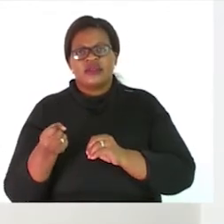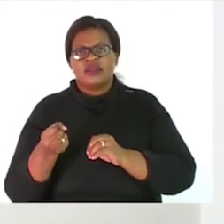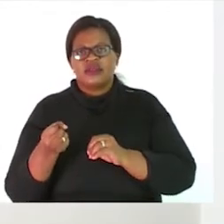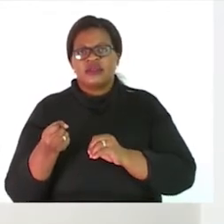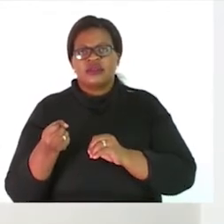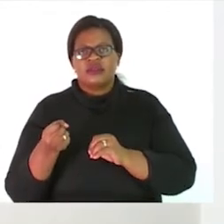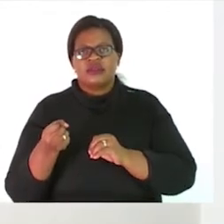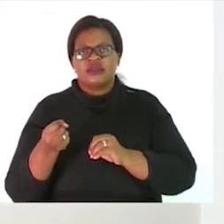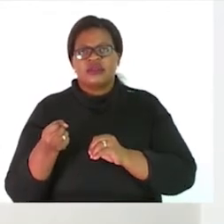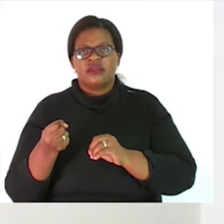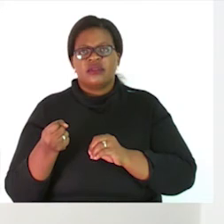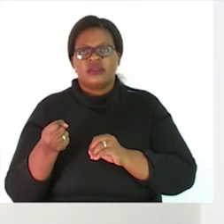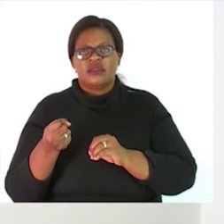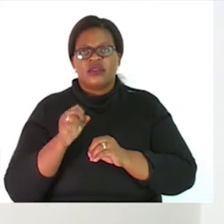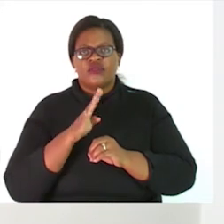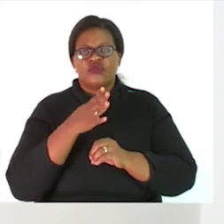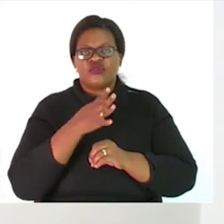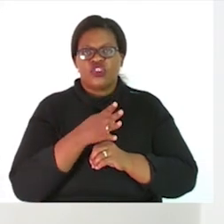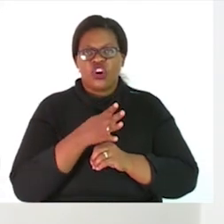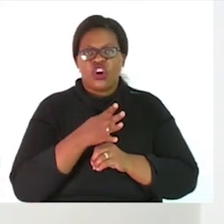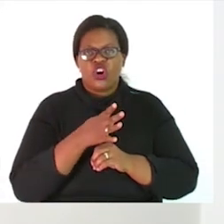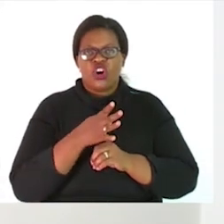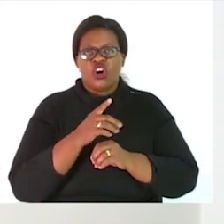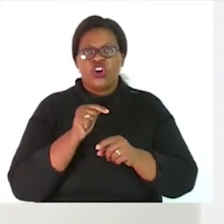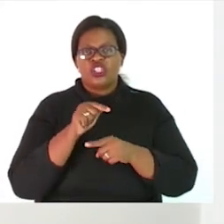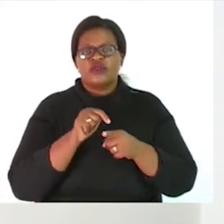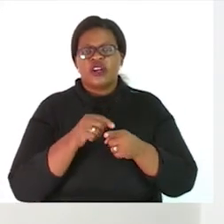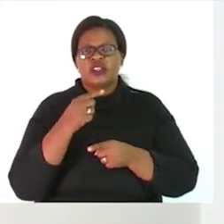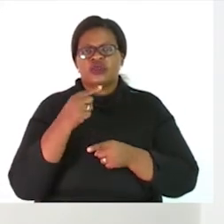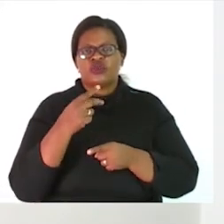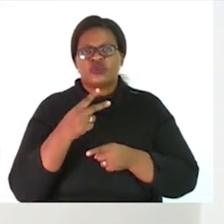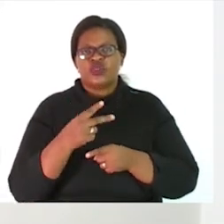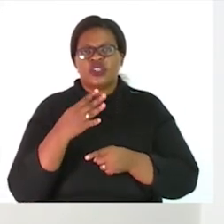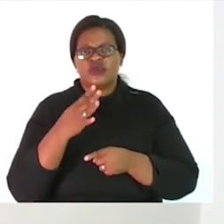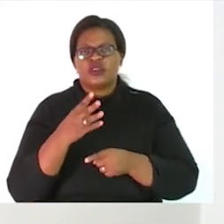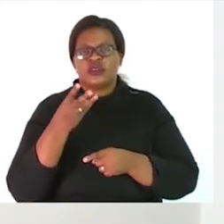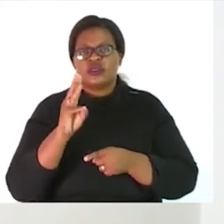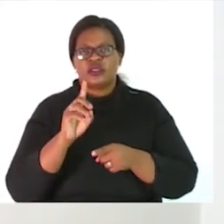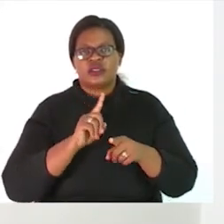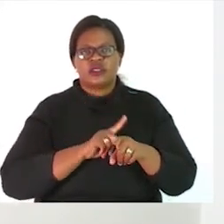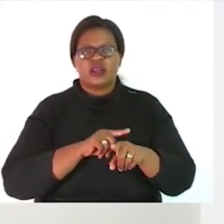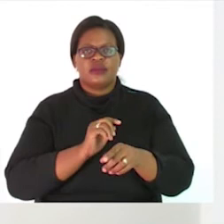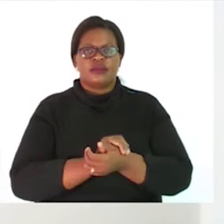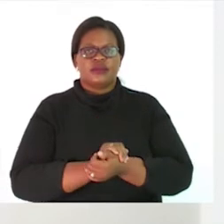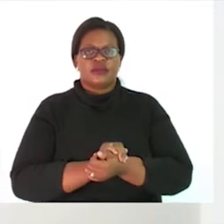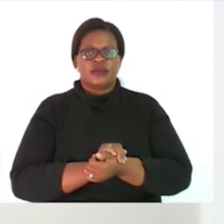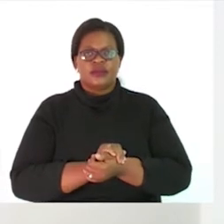4, 4. 4 divided into 24? 6 times, 6 times.